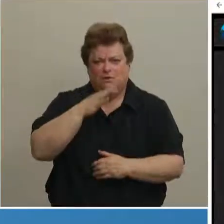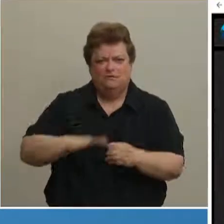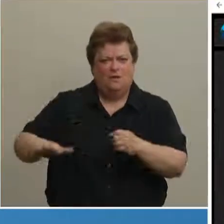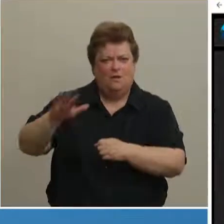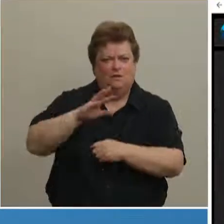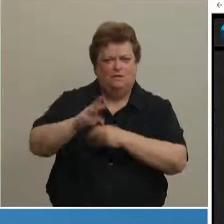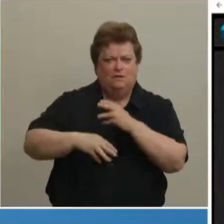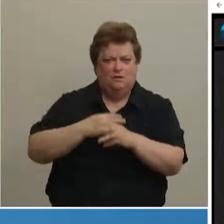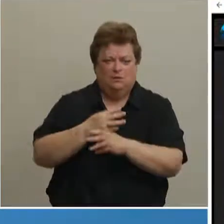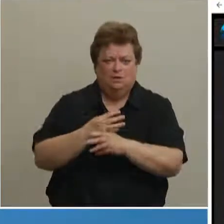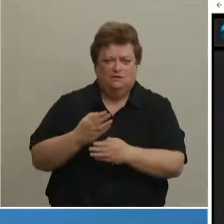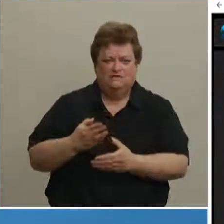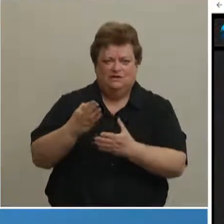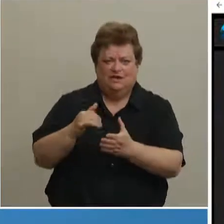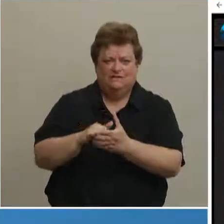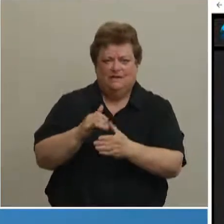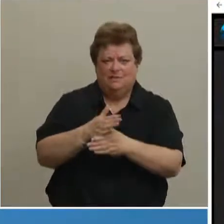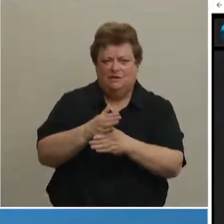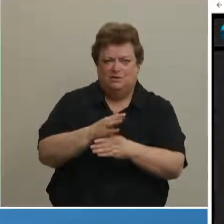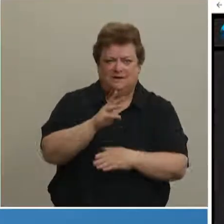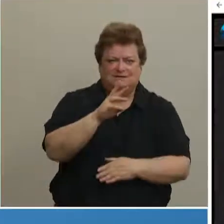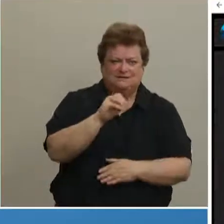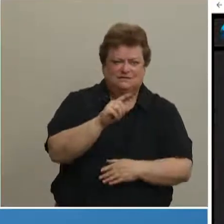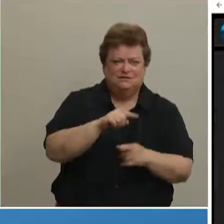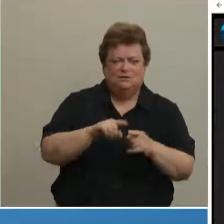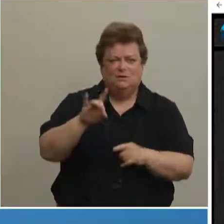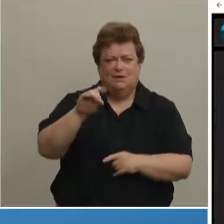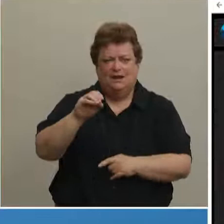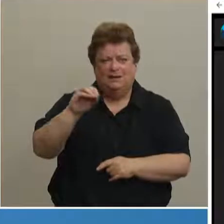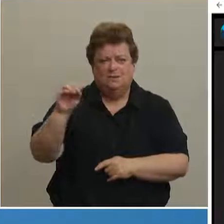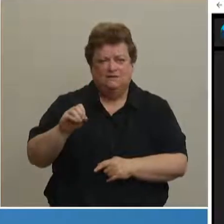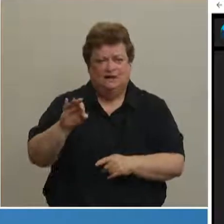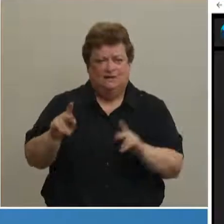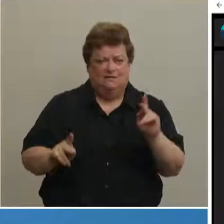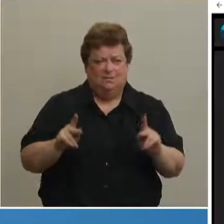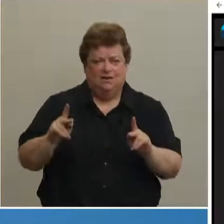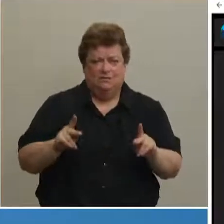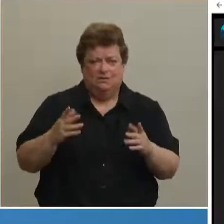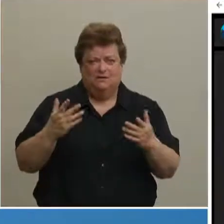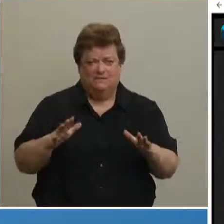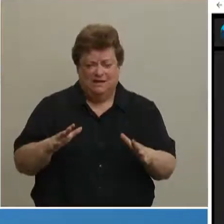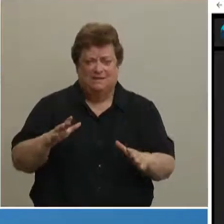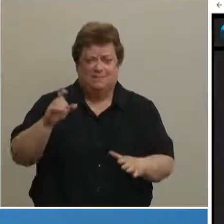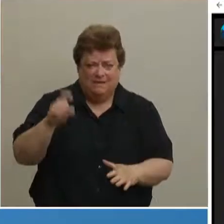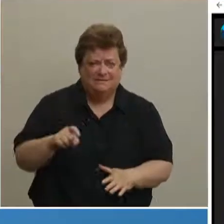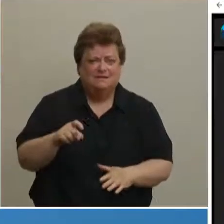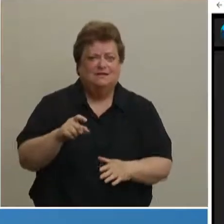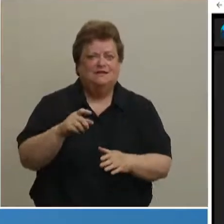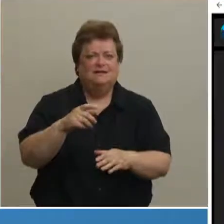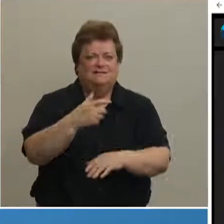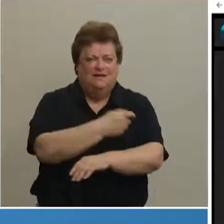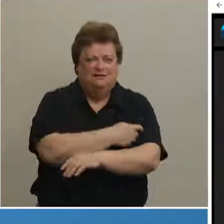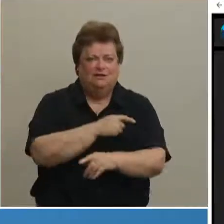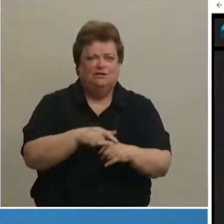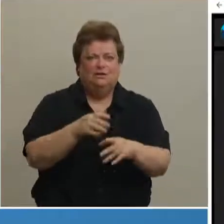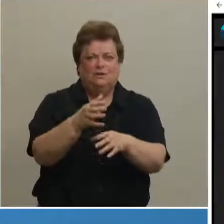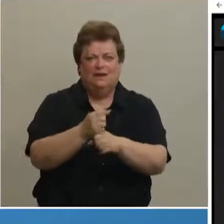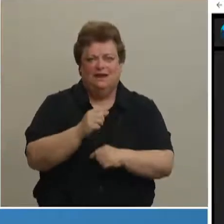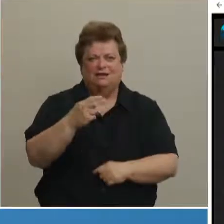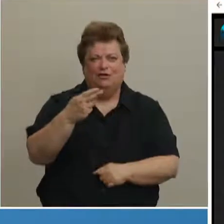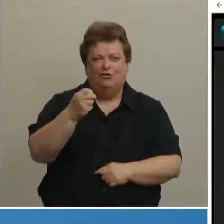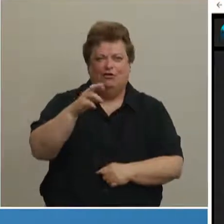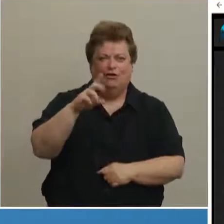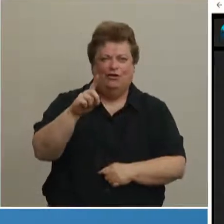world suggest between 60 and 80% of the population may need to be vaccinated to achieve herd